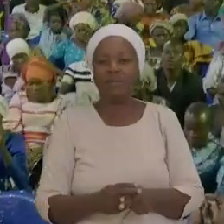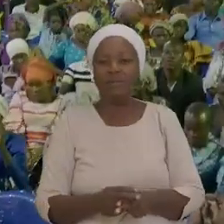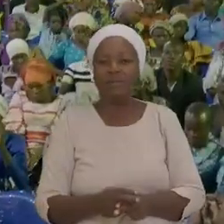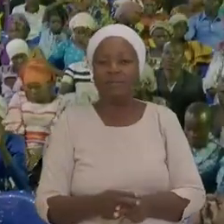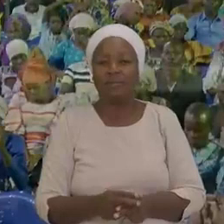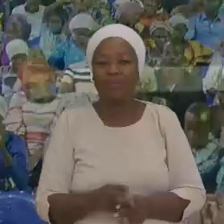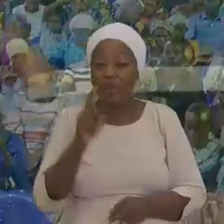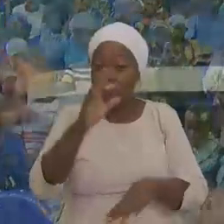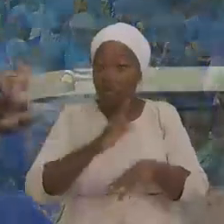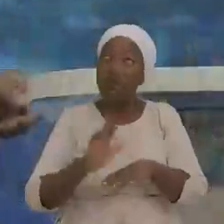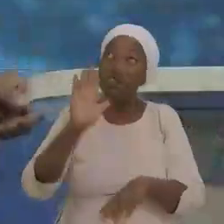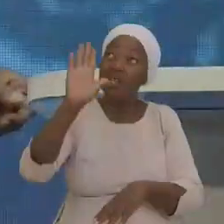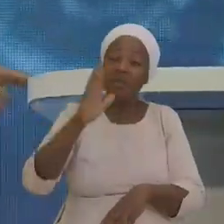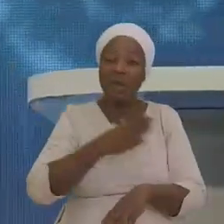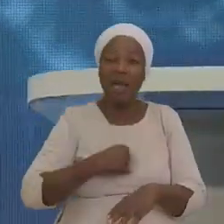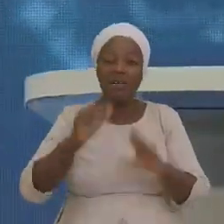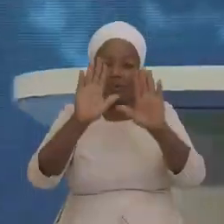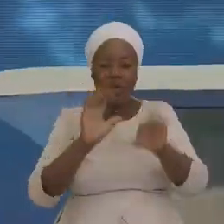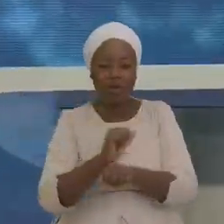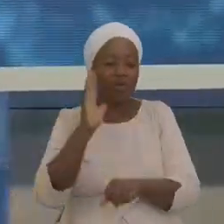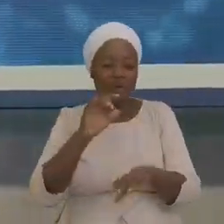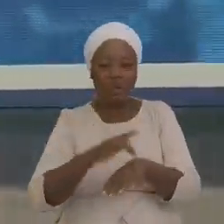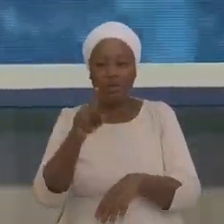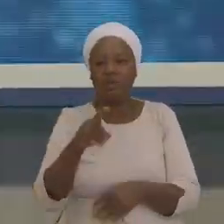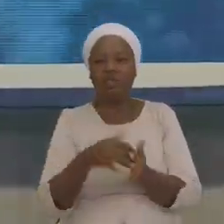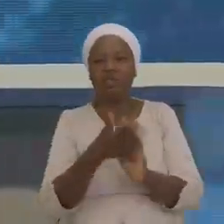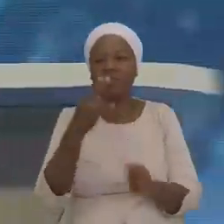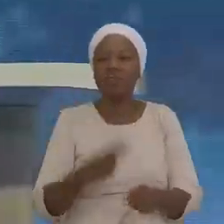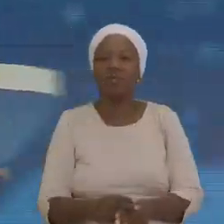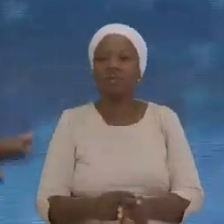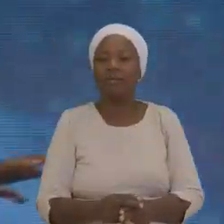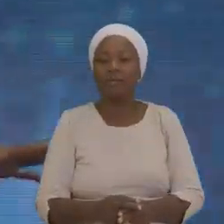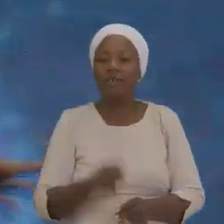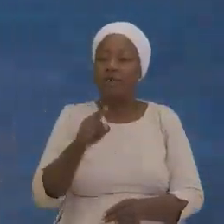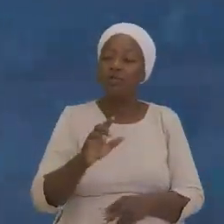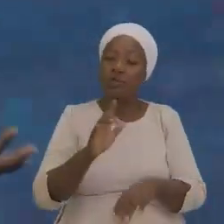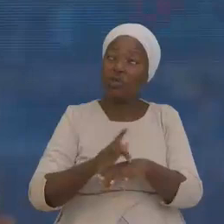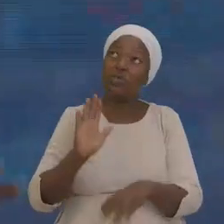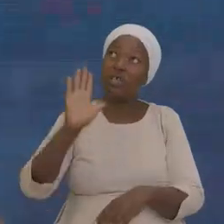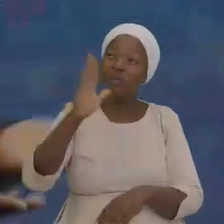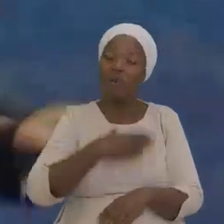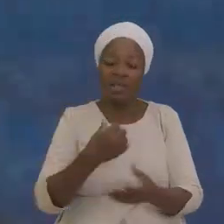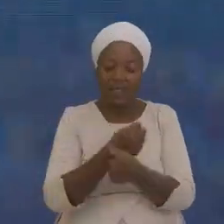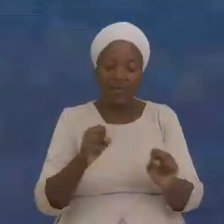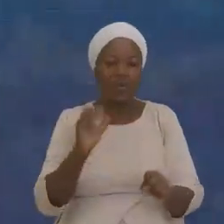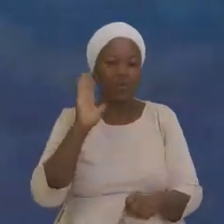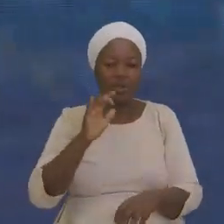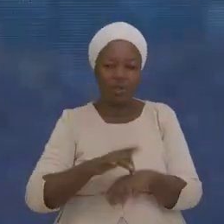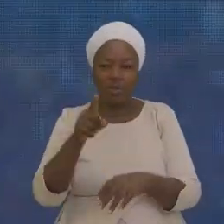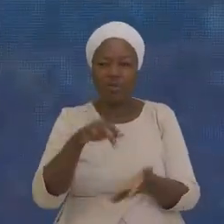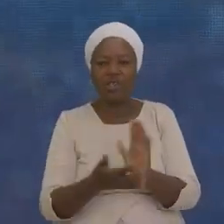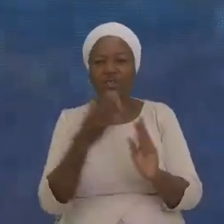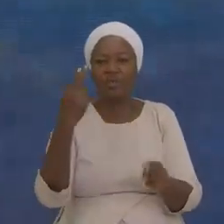You touch him and miracle will touch you. You touch him and salvation will touch you.